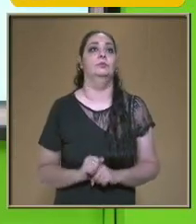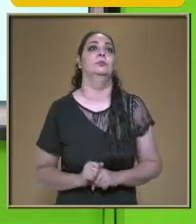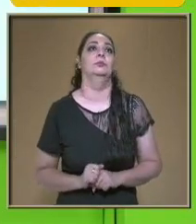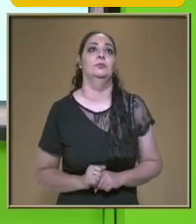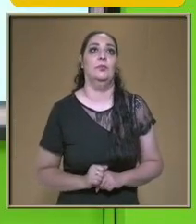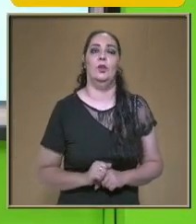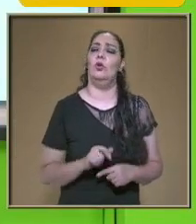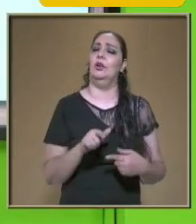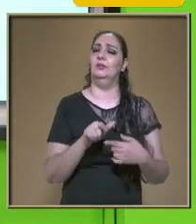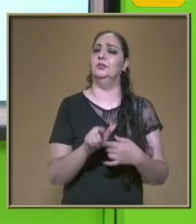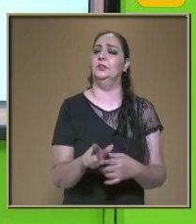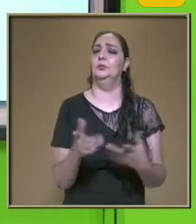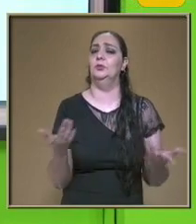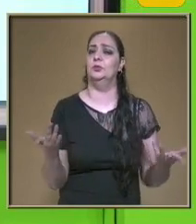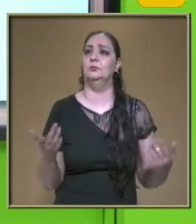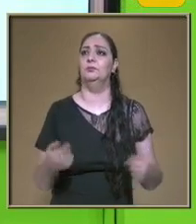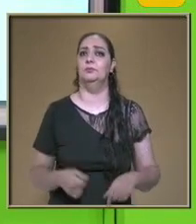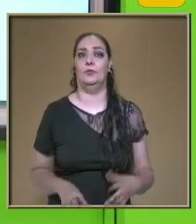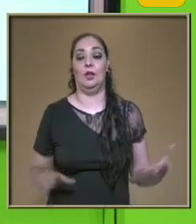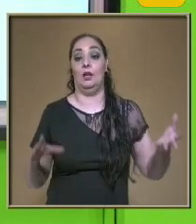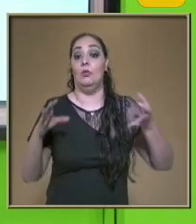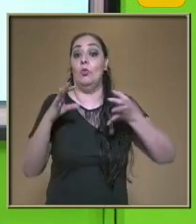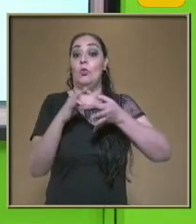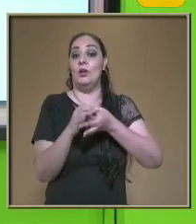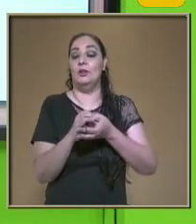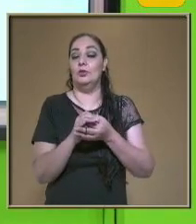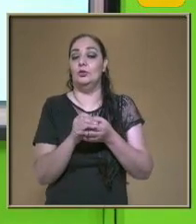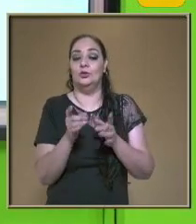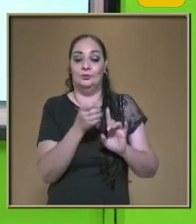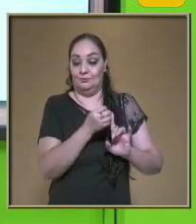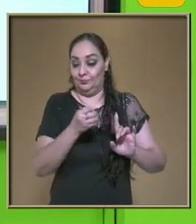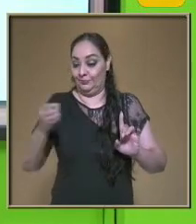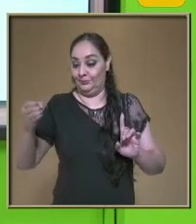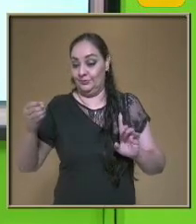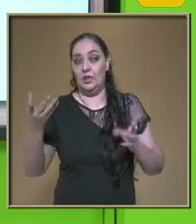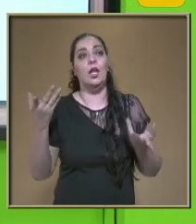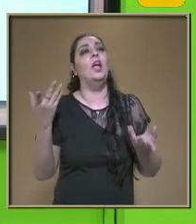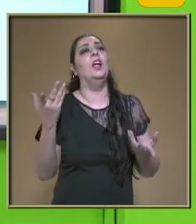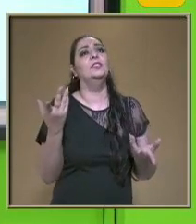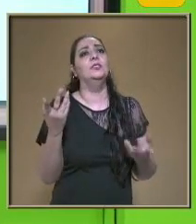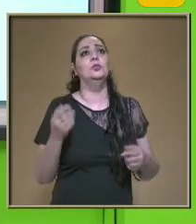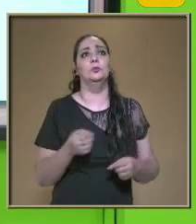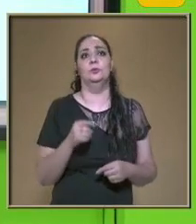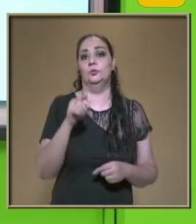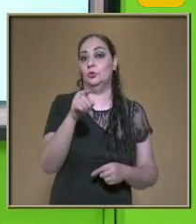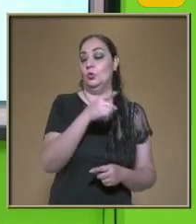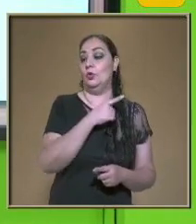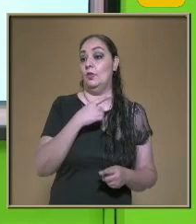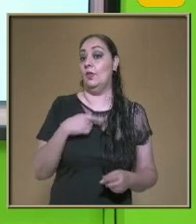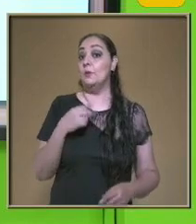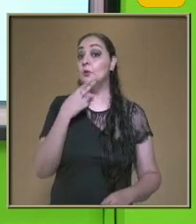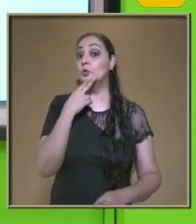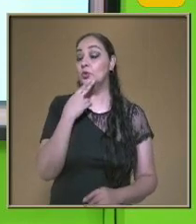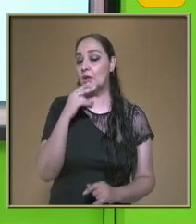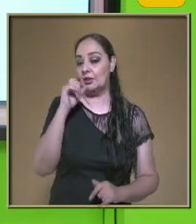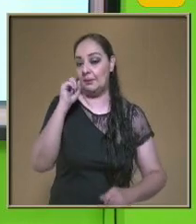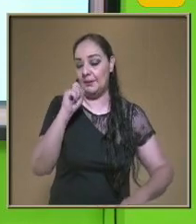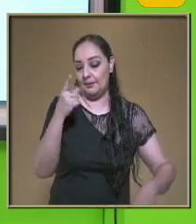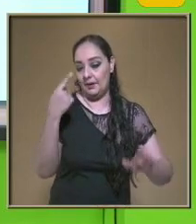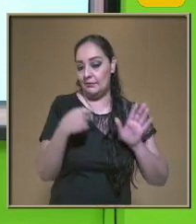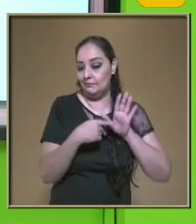continue. Connectors of sequence. What is this? You should use them to show